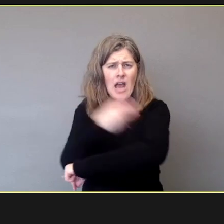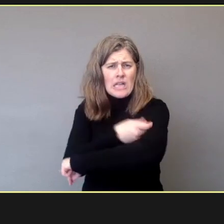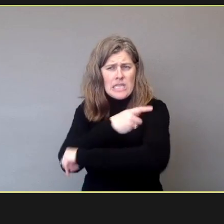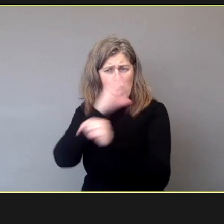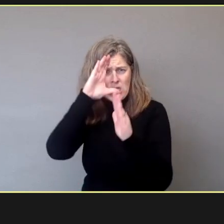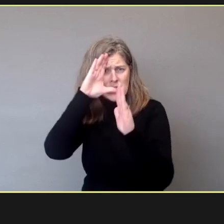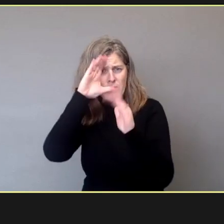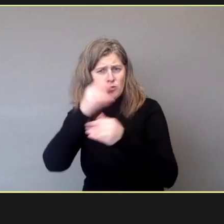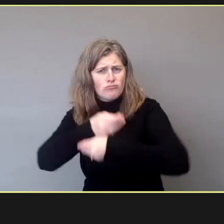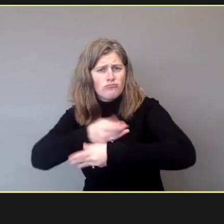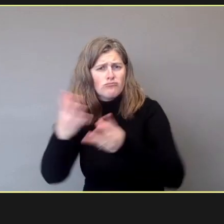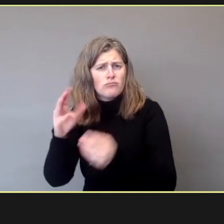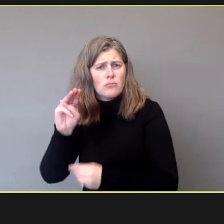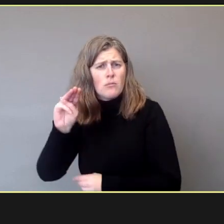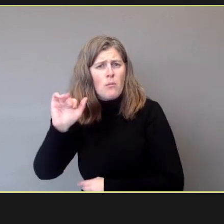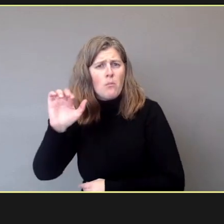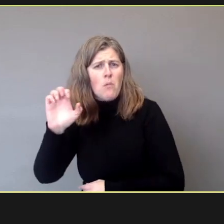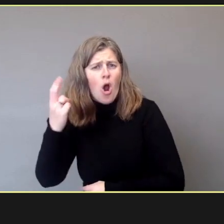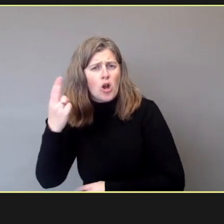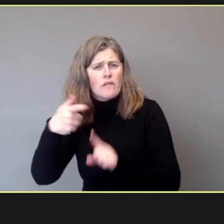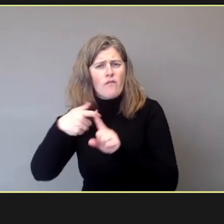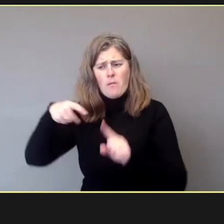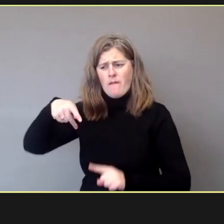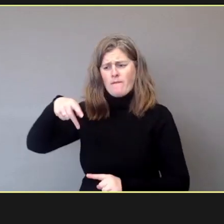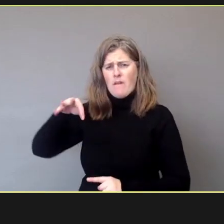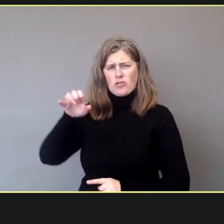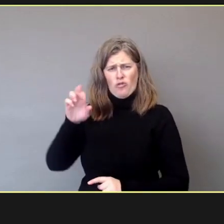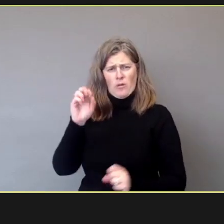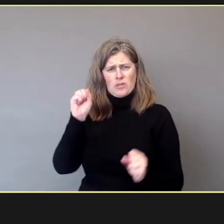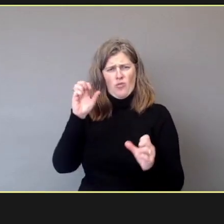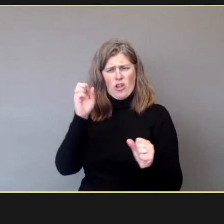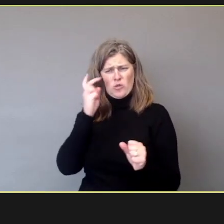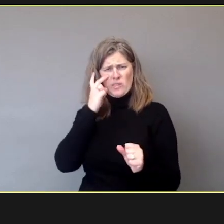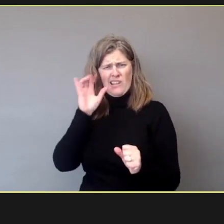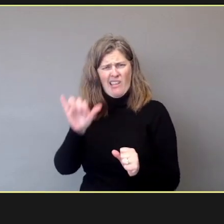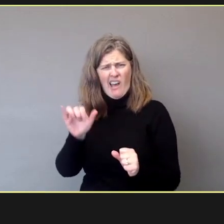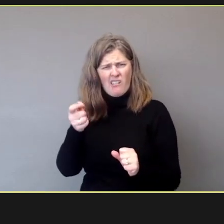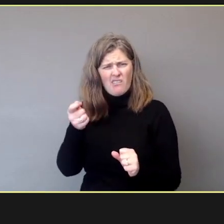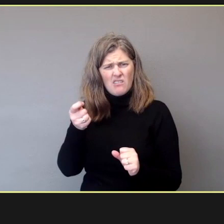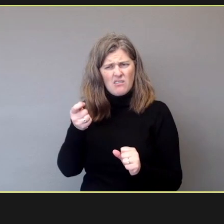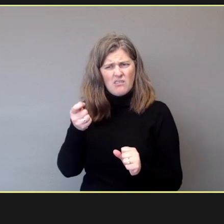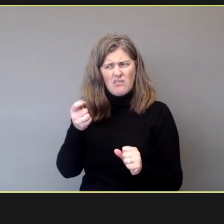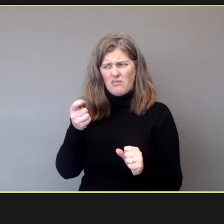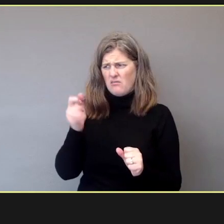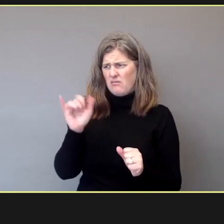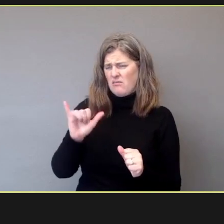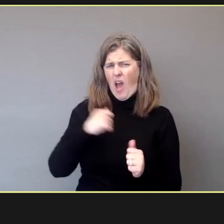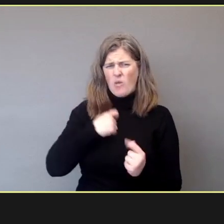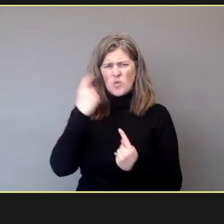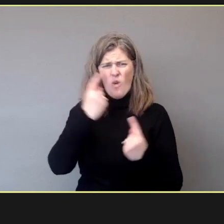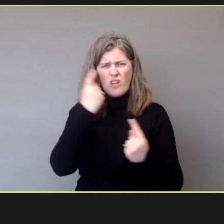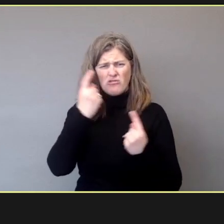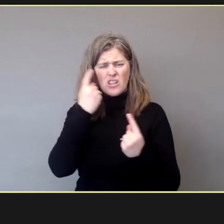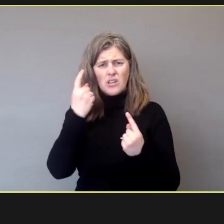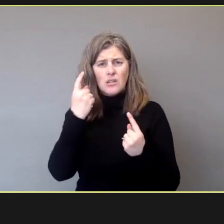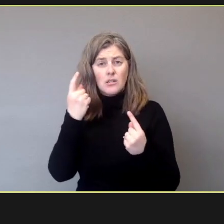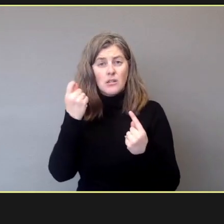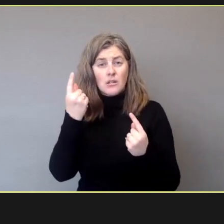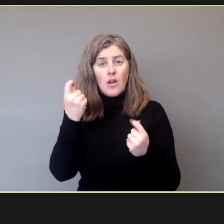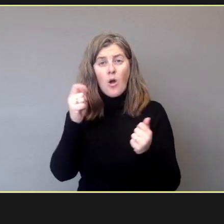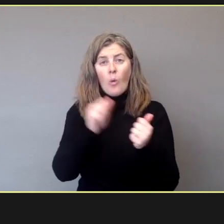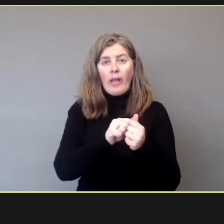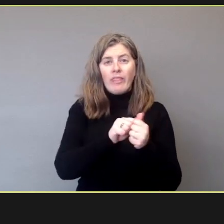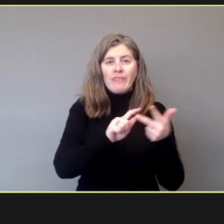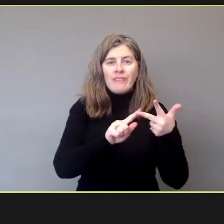March from Pfizer. And I guess I was surprised to see that a little bit, just because I was wondering, given that